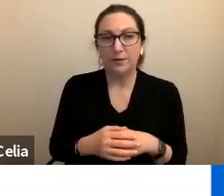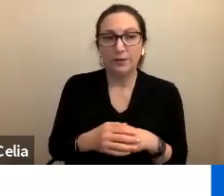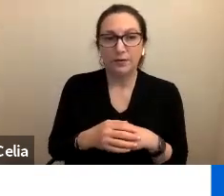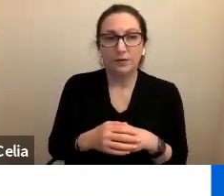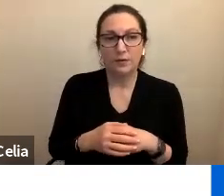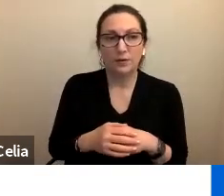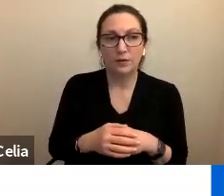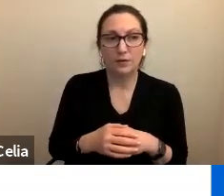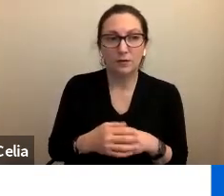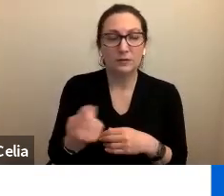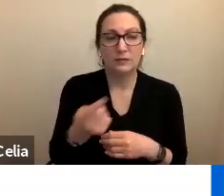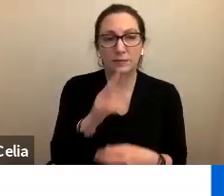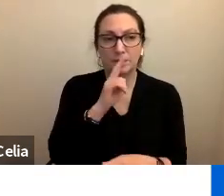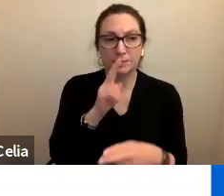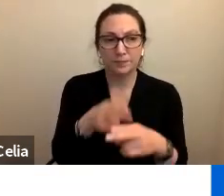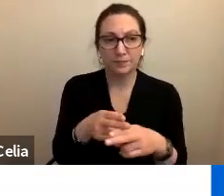it was raised that